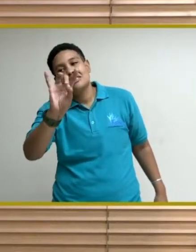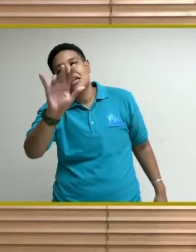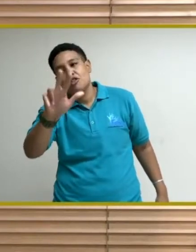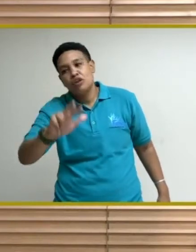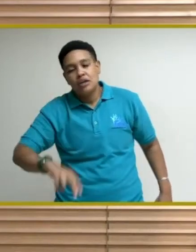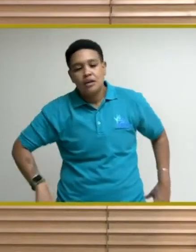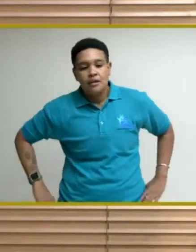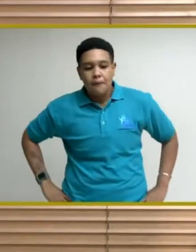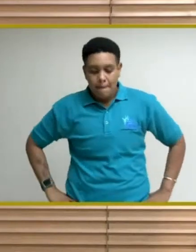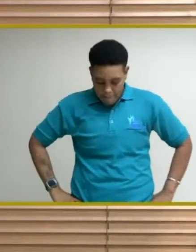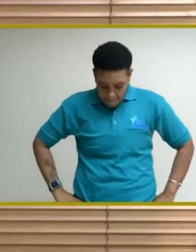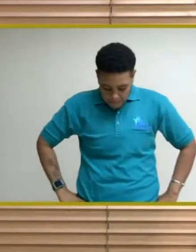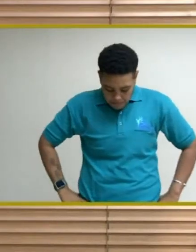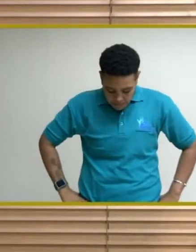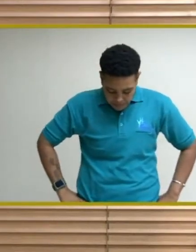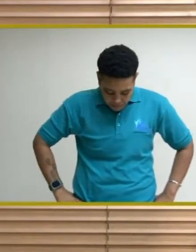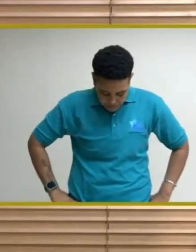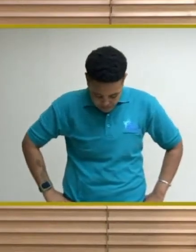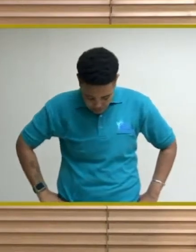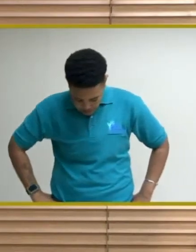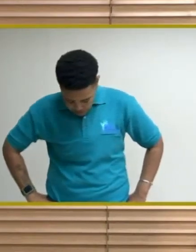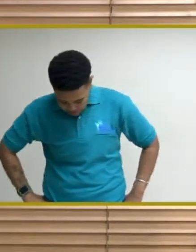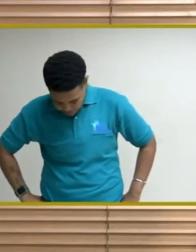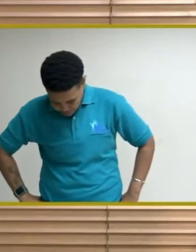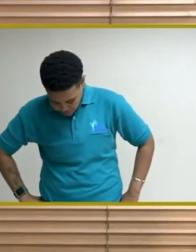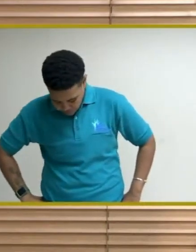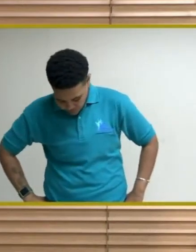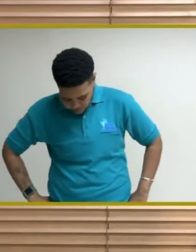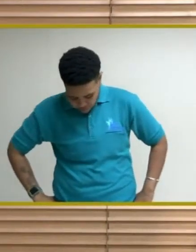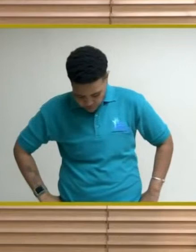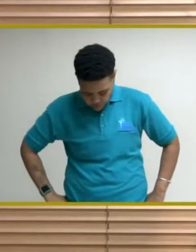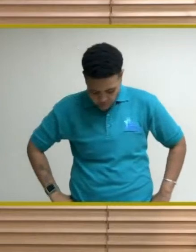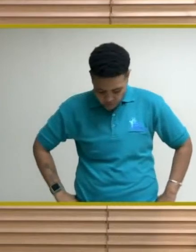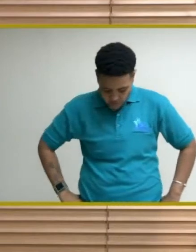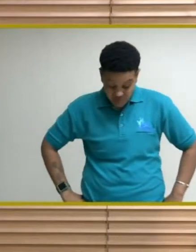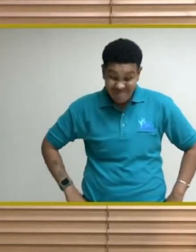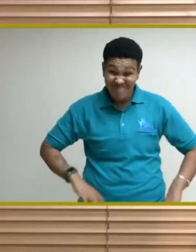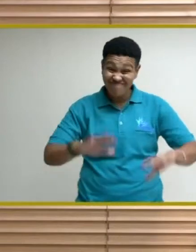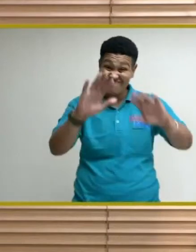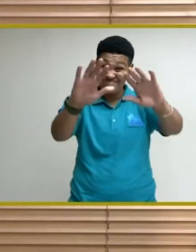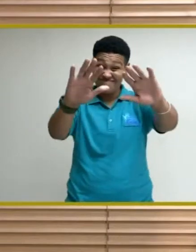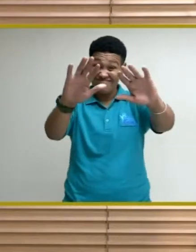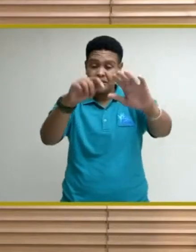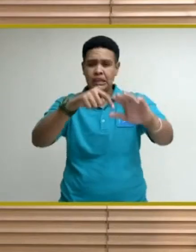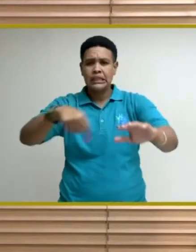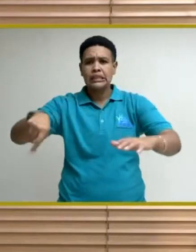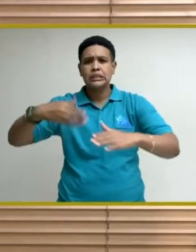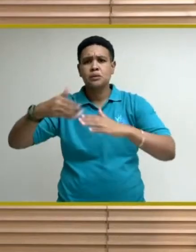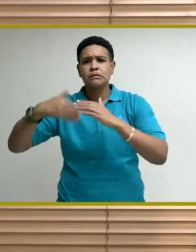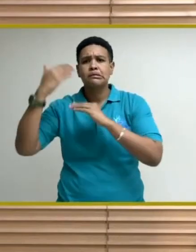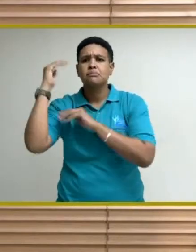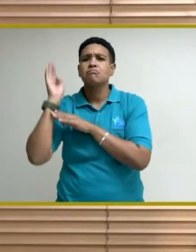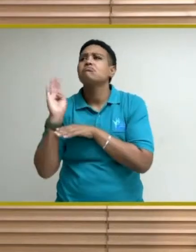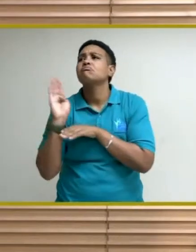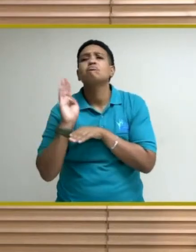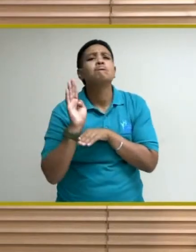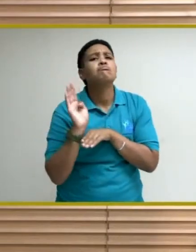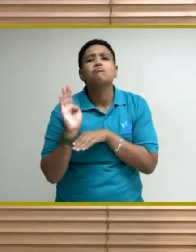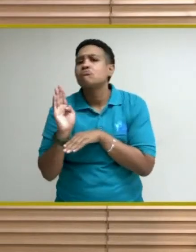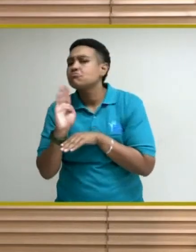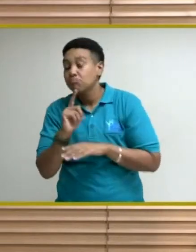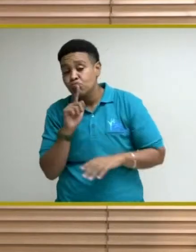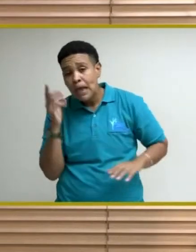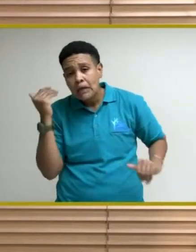888-663-5683. So we anticipate a fairly busy weekend as we continue